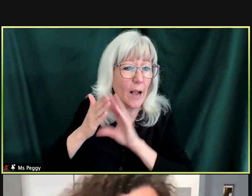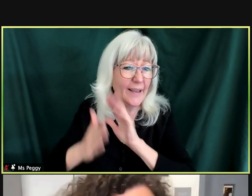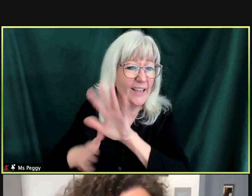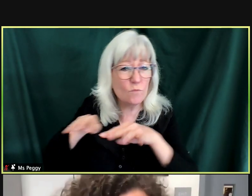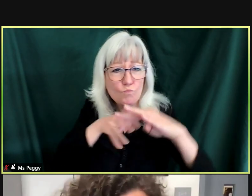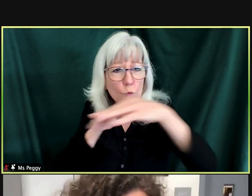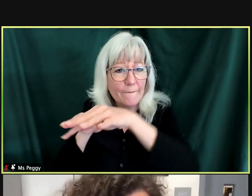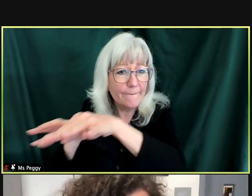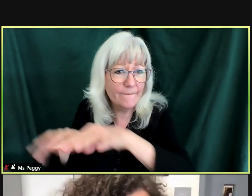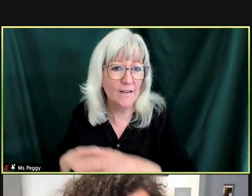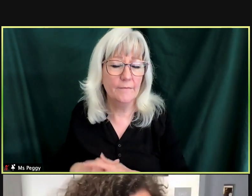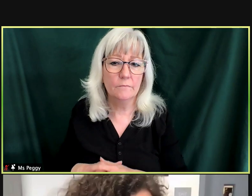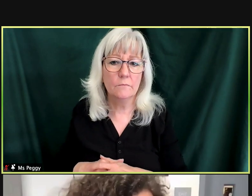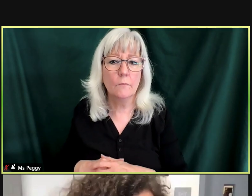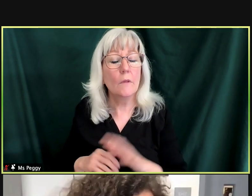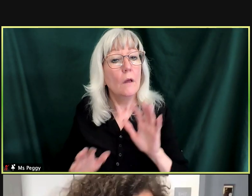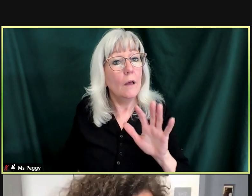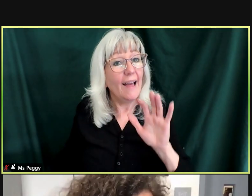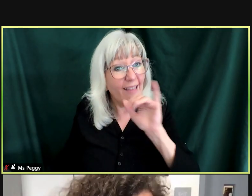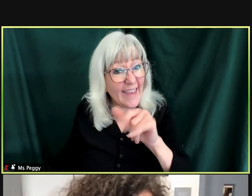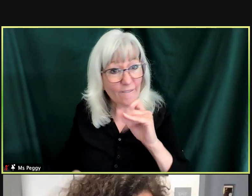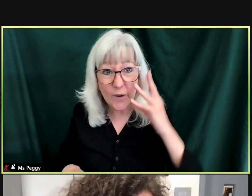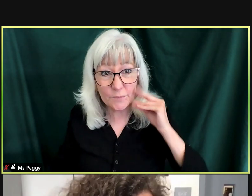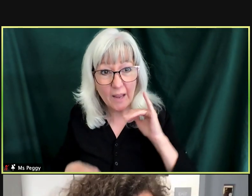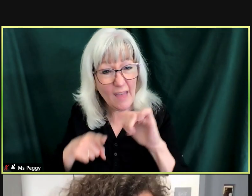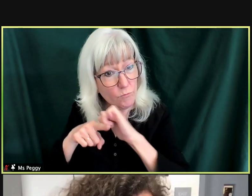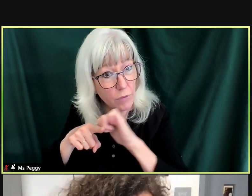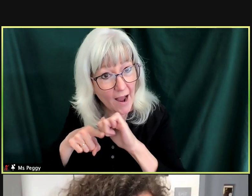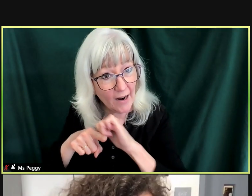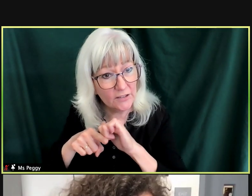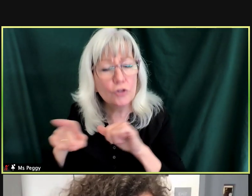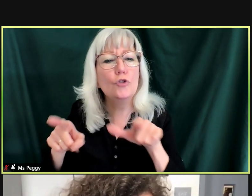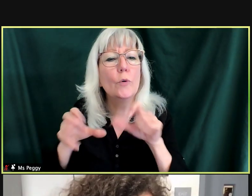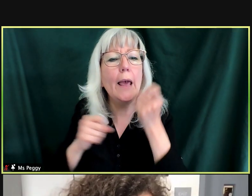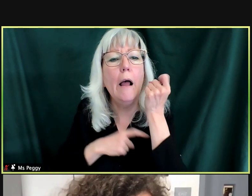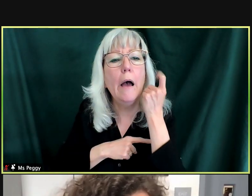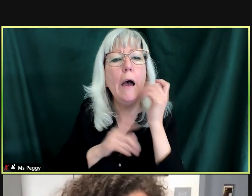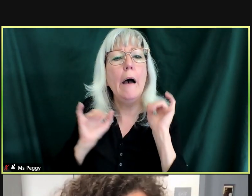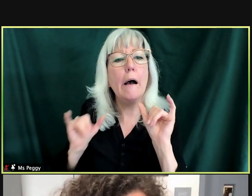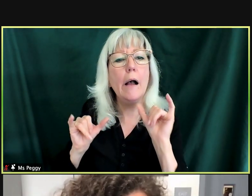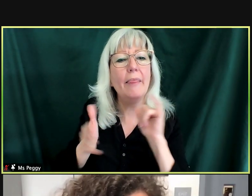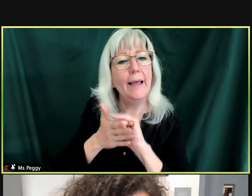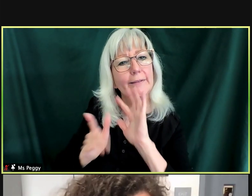This is what will really teach you about how to get into his head.